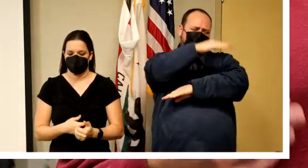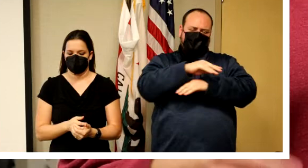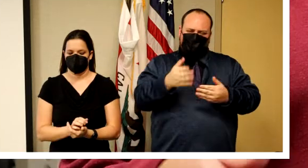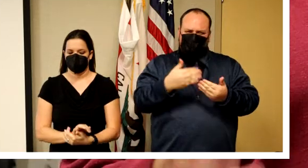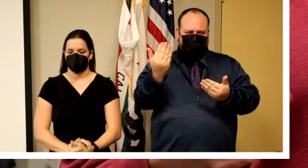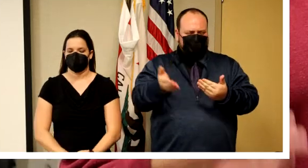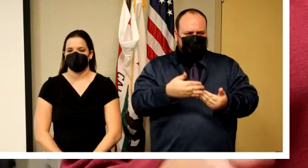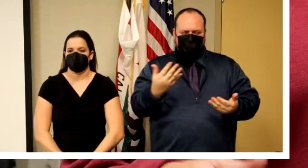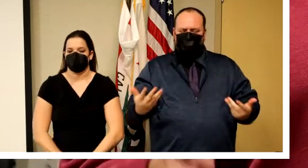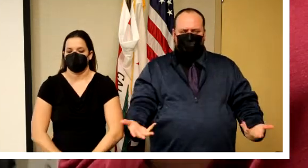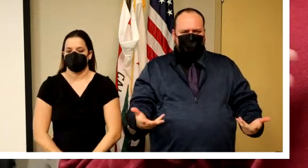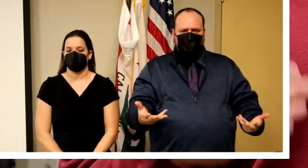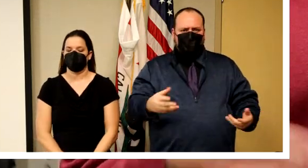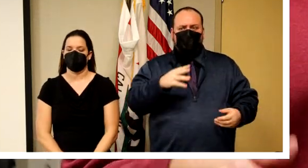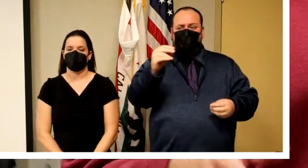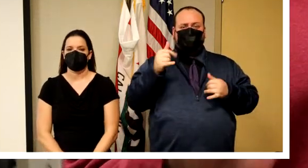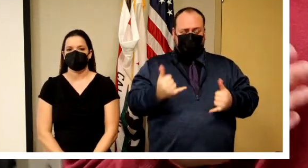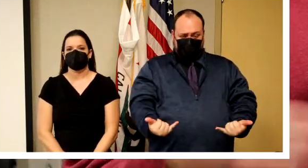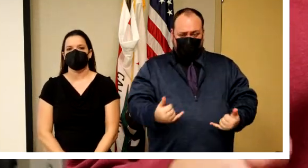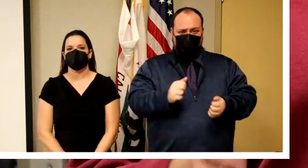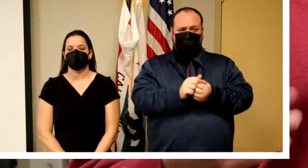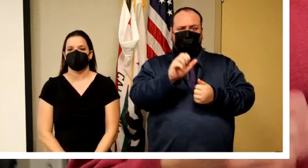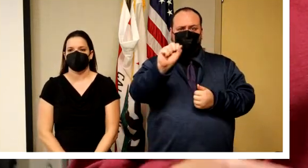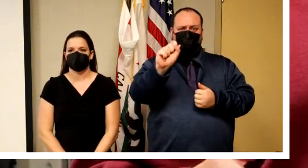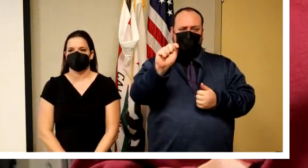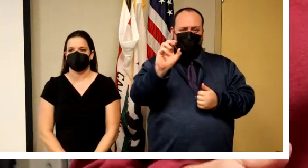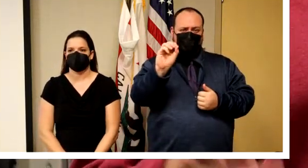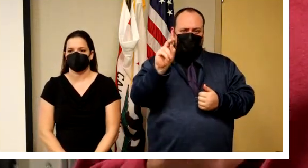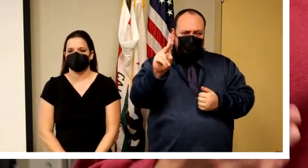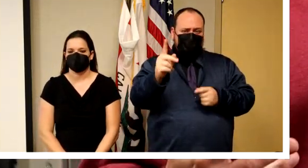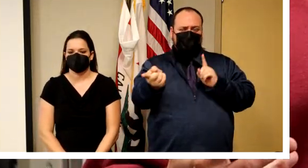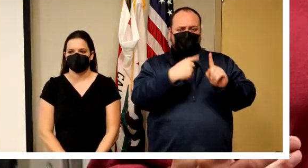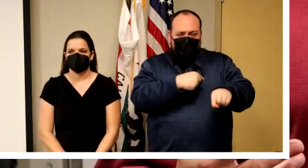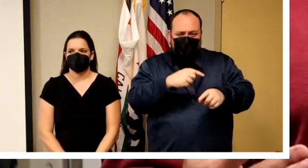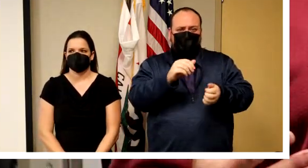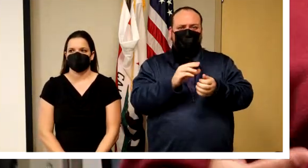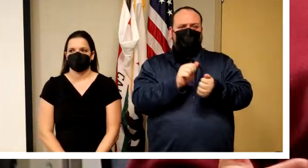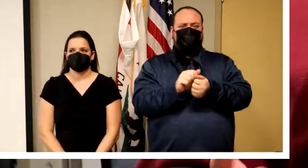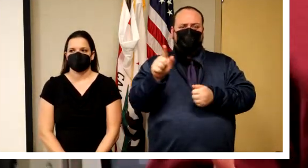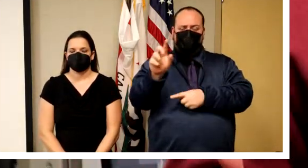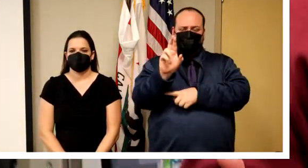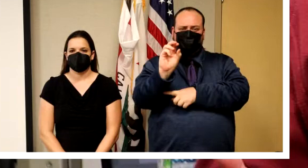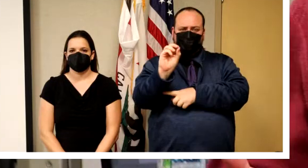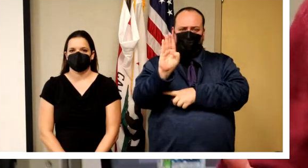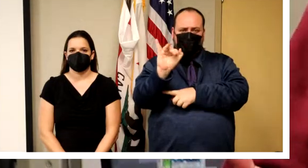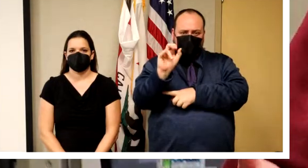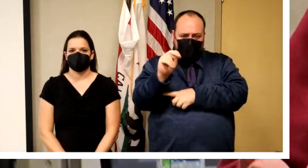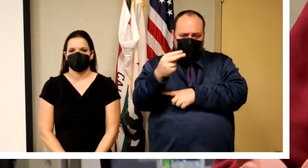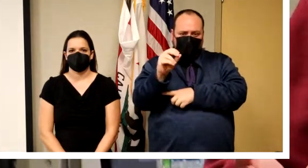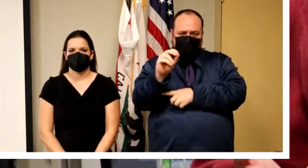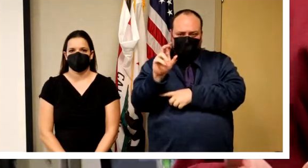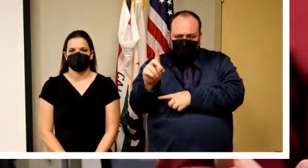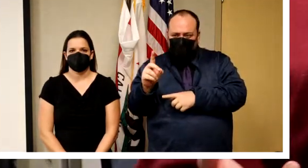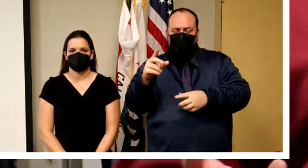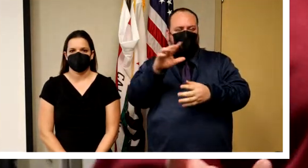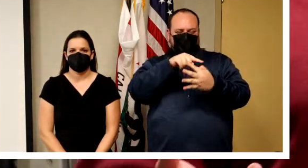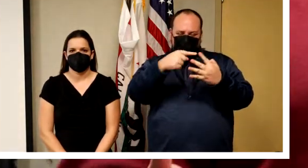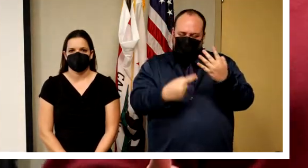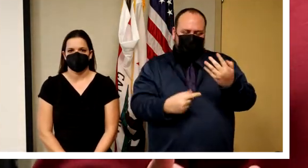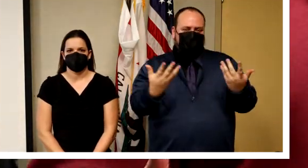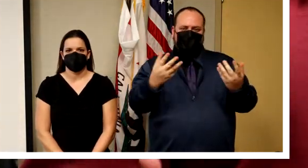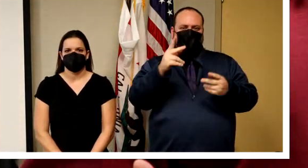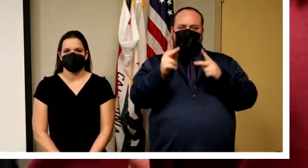stock trading has been democratized with all of these Robinhood accounts or whatever, redistricting is the same way. The ability for people to draw these things